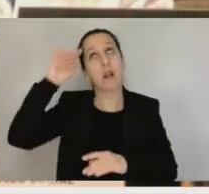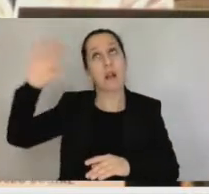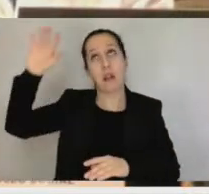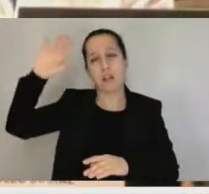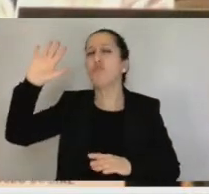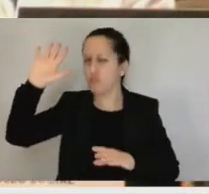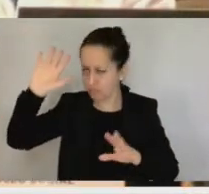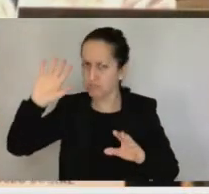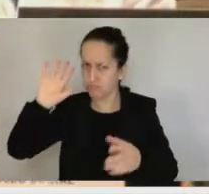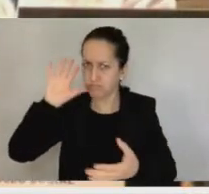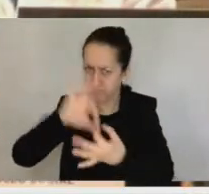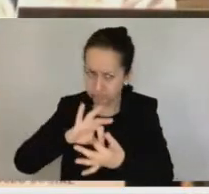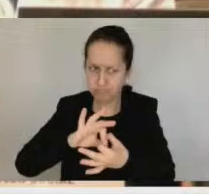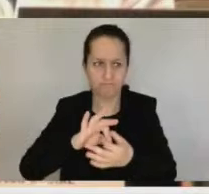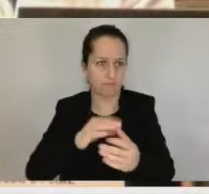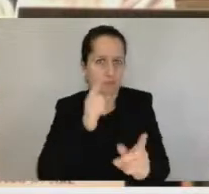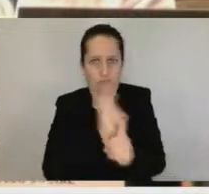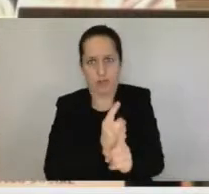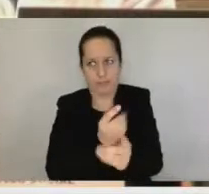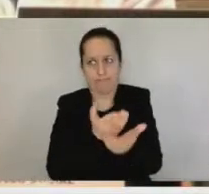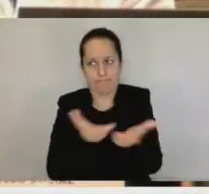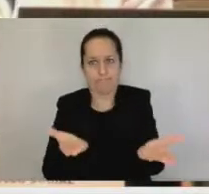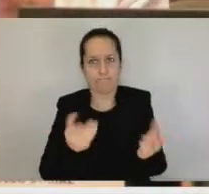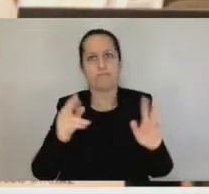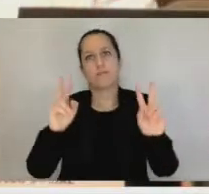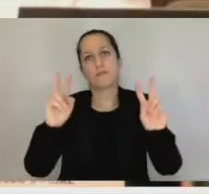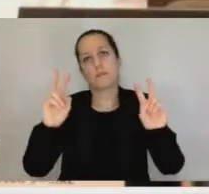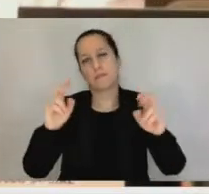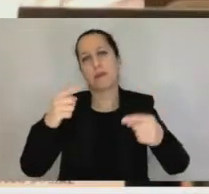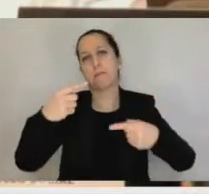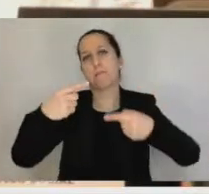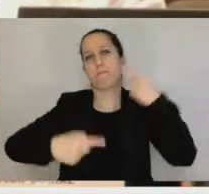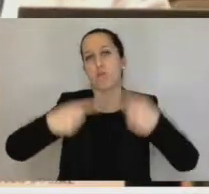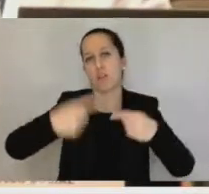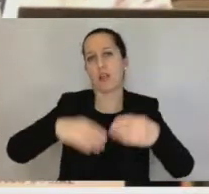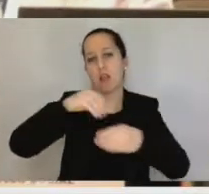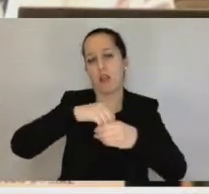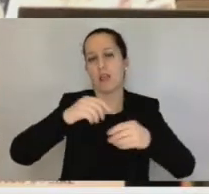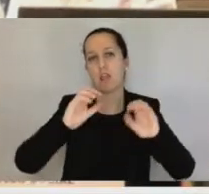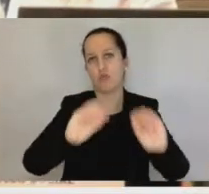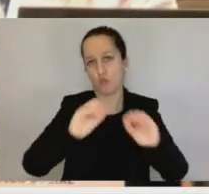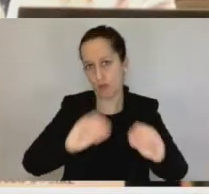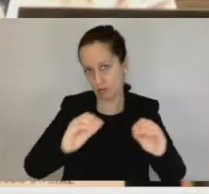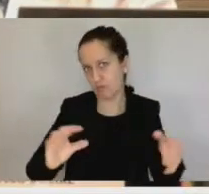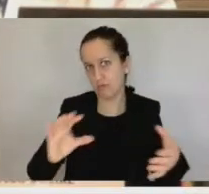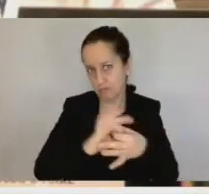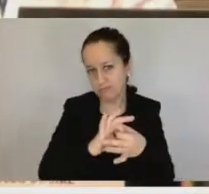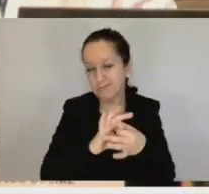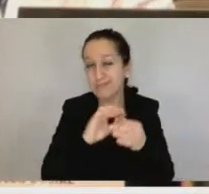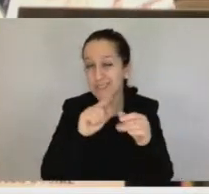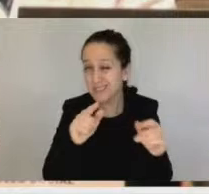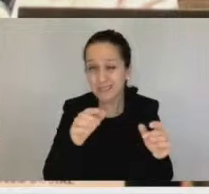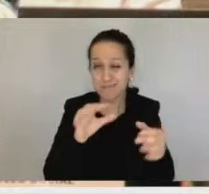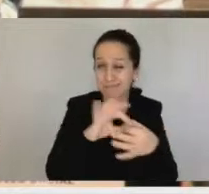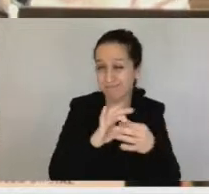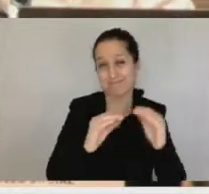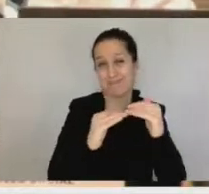to show you that it's not entirely theoretical, but that it has empirical implications and